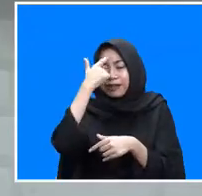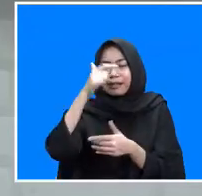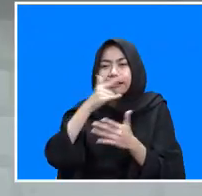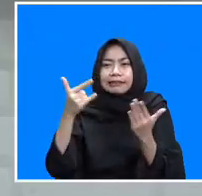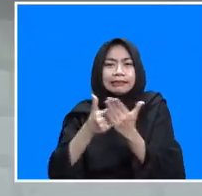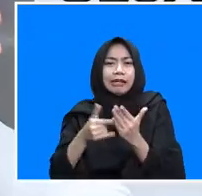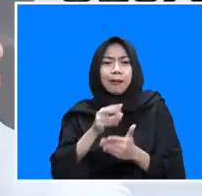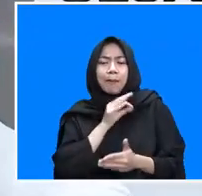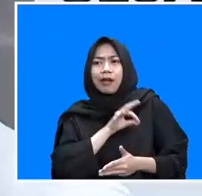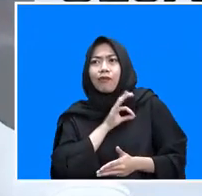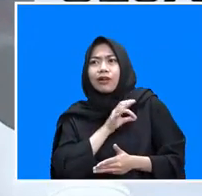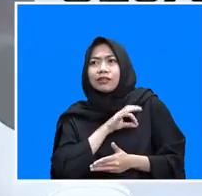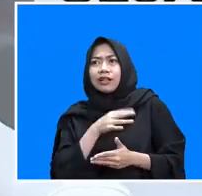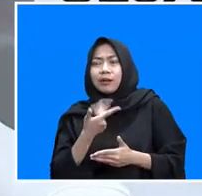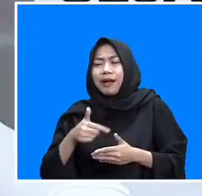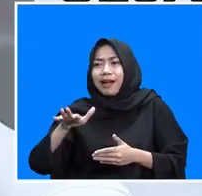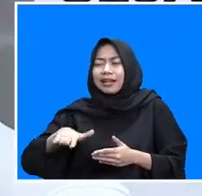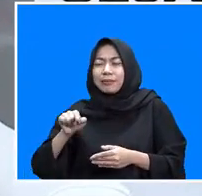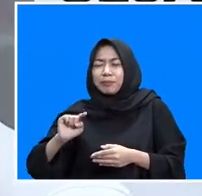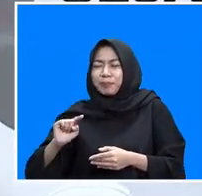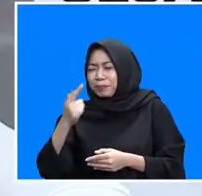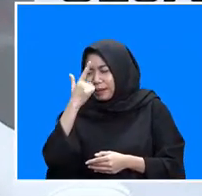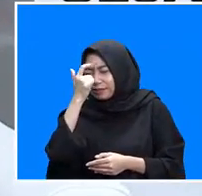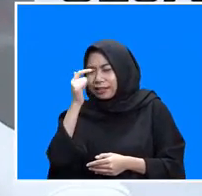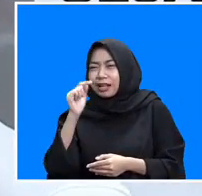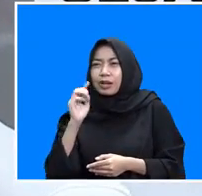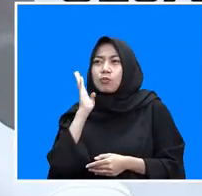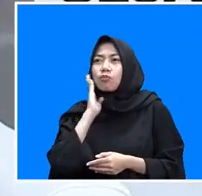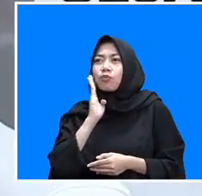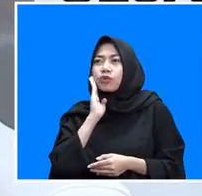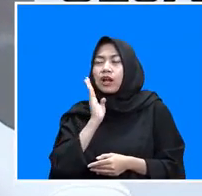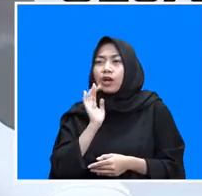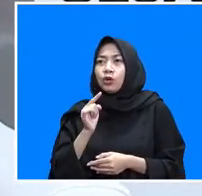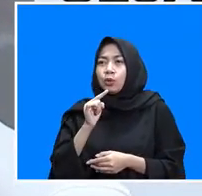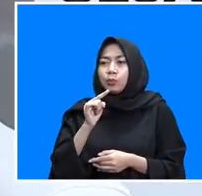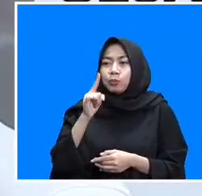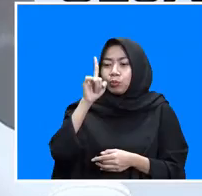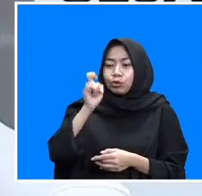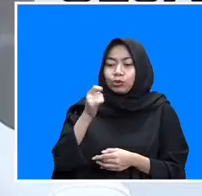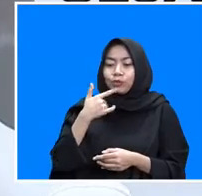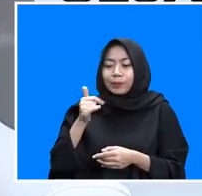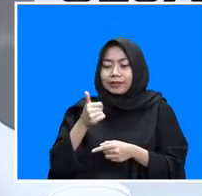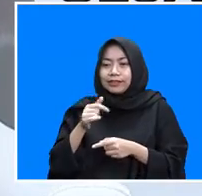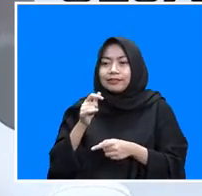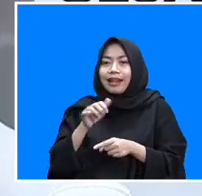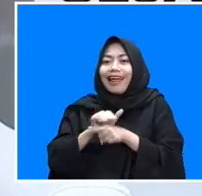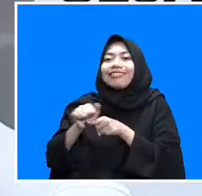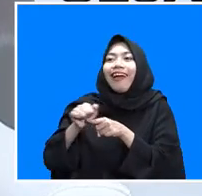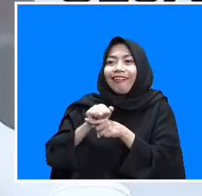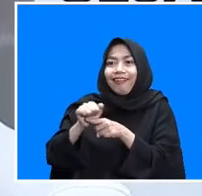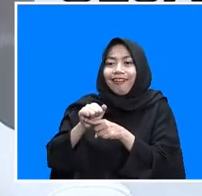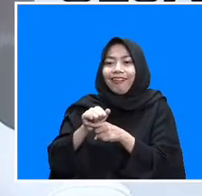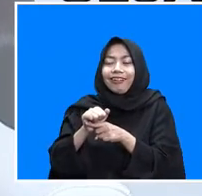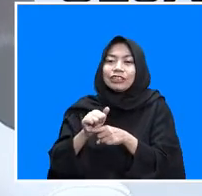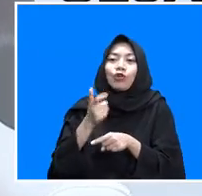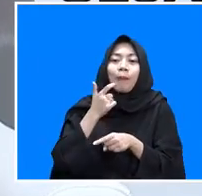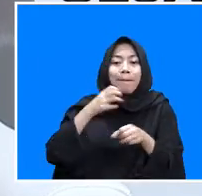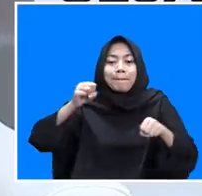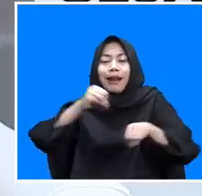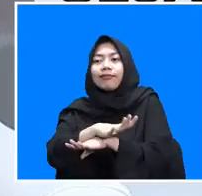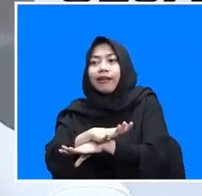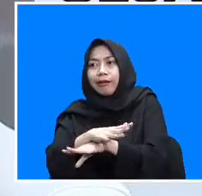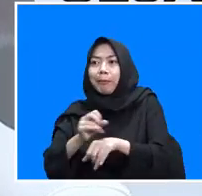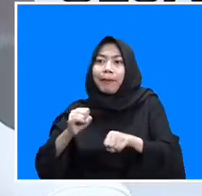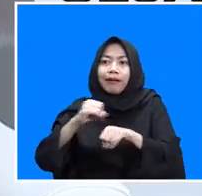we know that children of a very young age really need that face-to-face stimulation in the classroom. So in fact, that's even